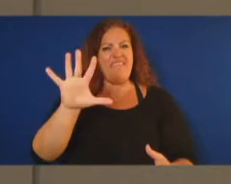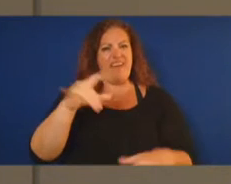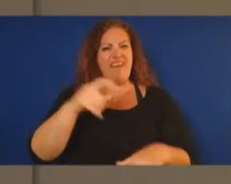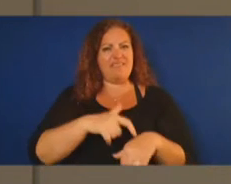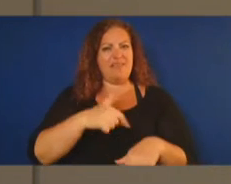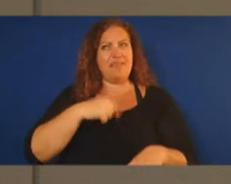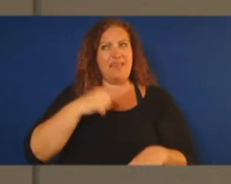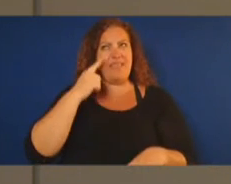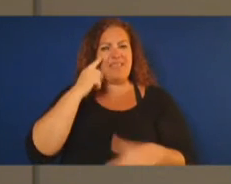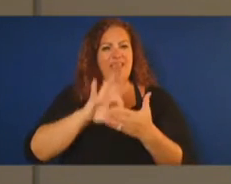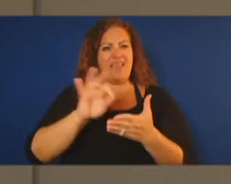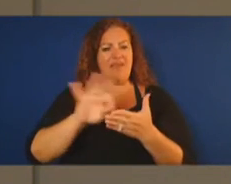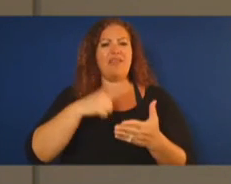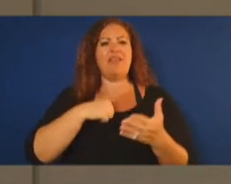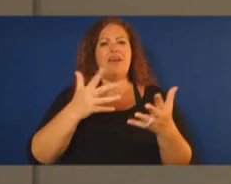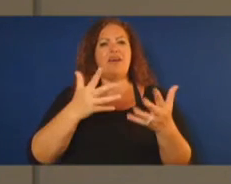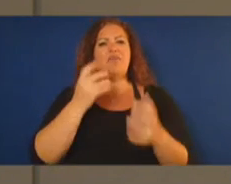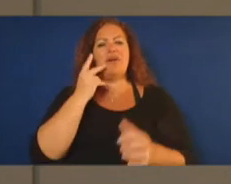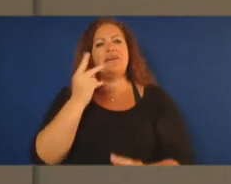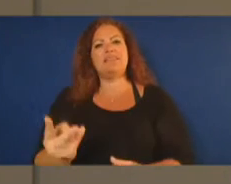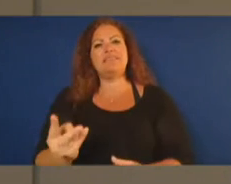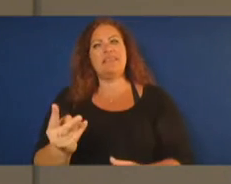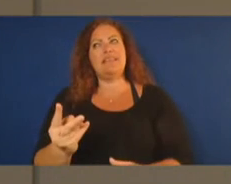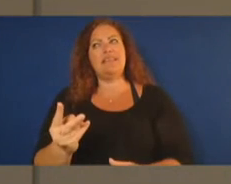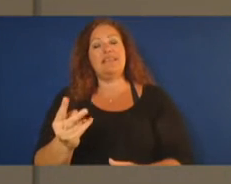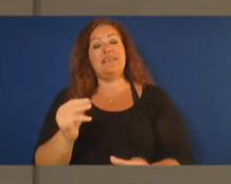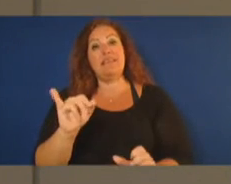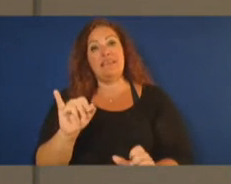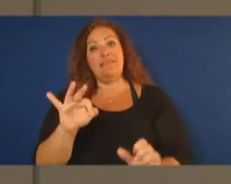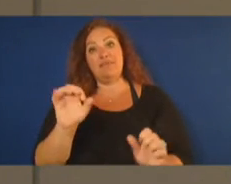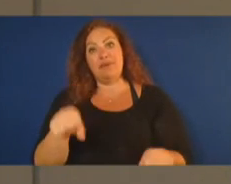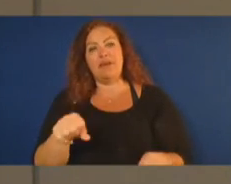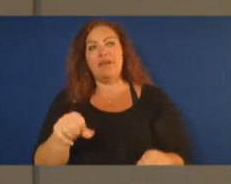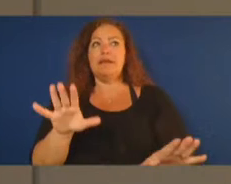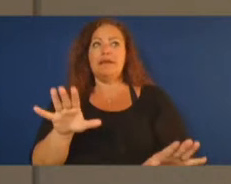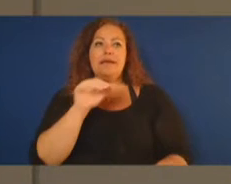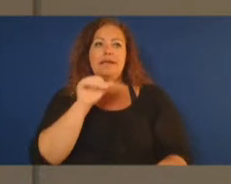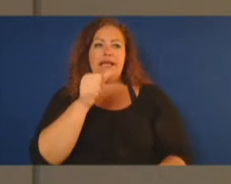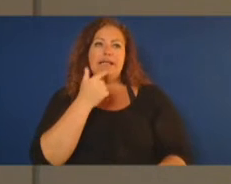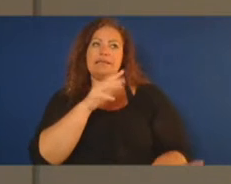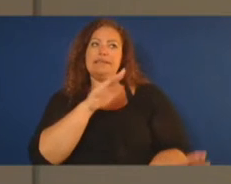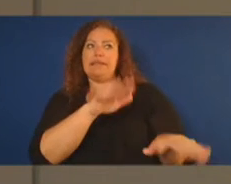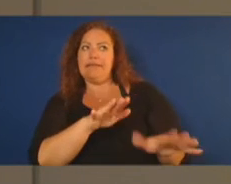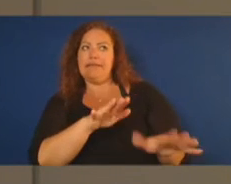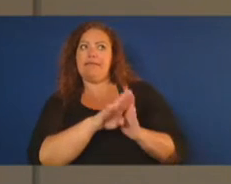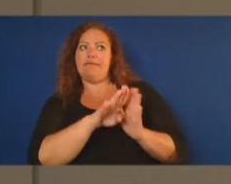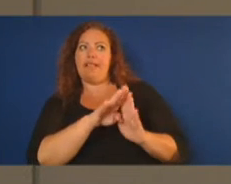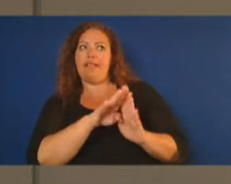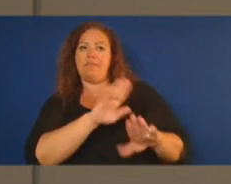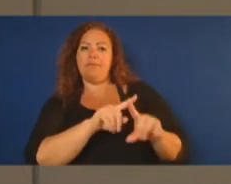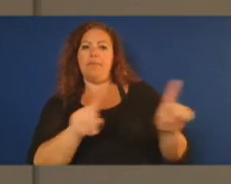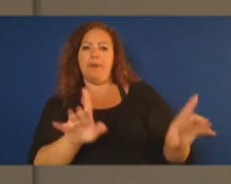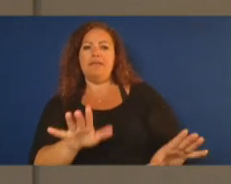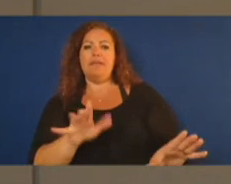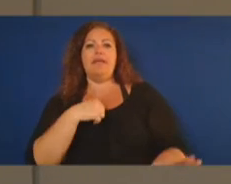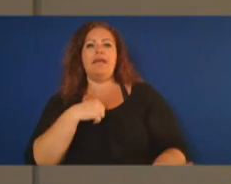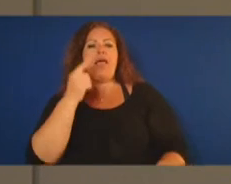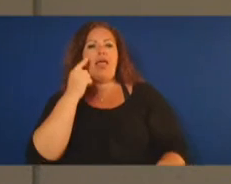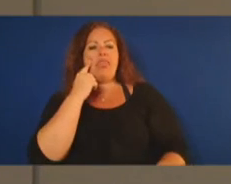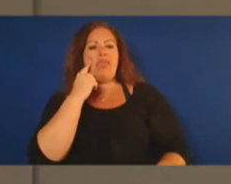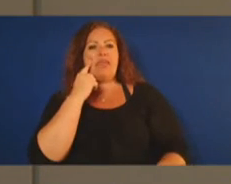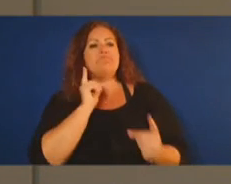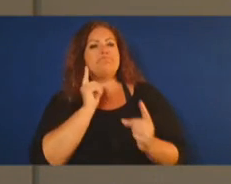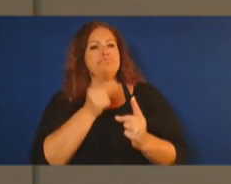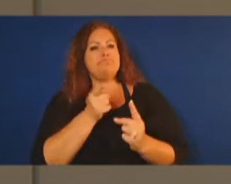and and I would like to see you know if at all not to discourage development because that's not the objective I think the objective is you know from